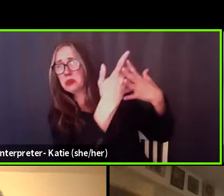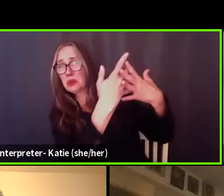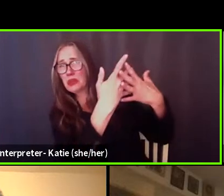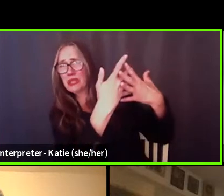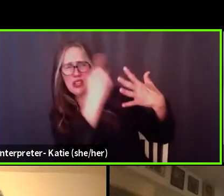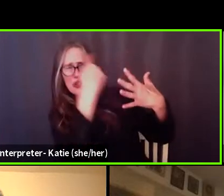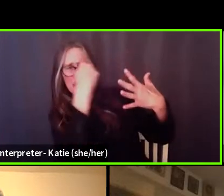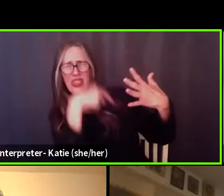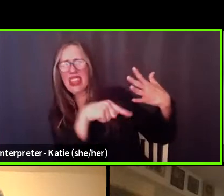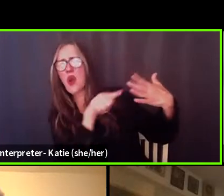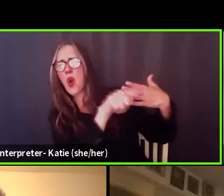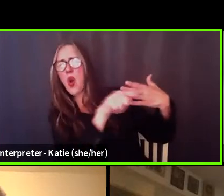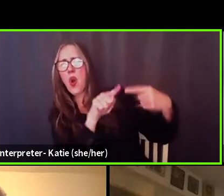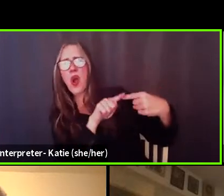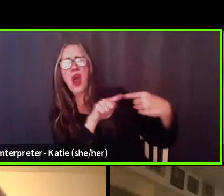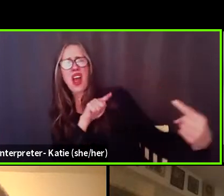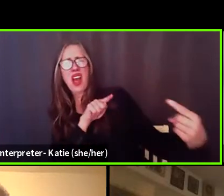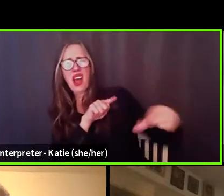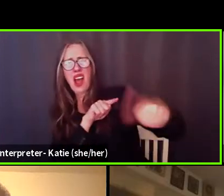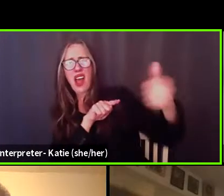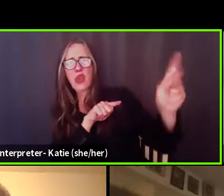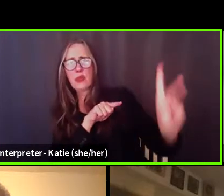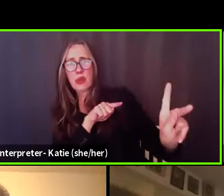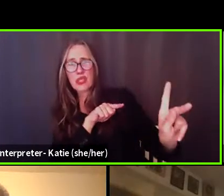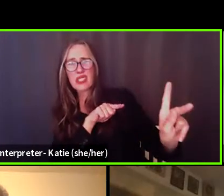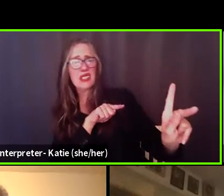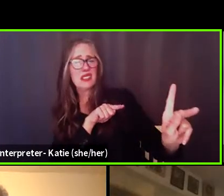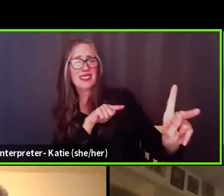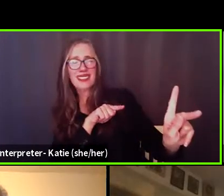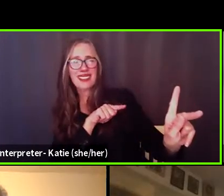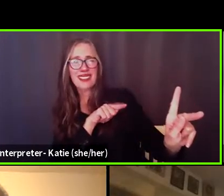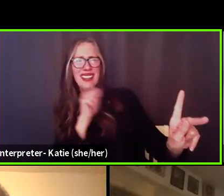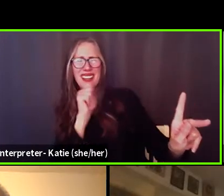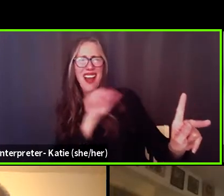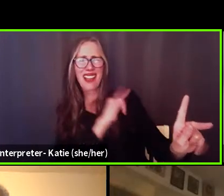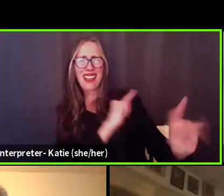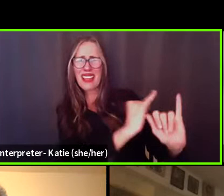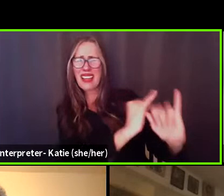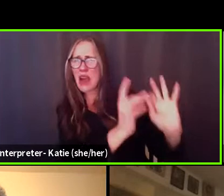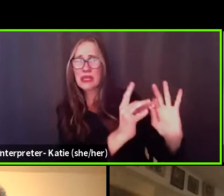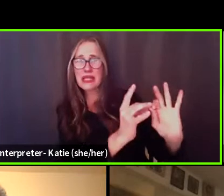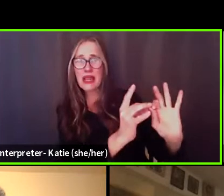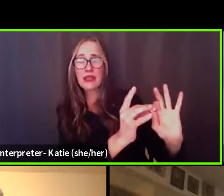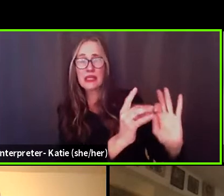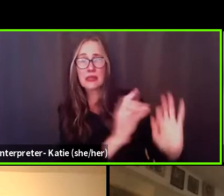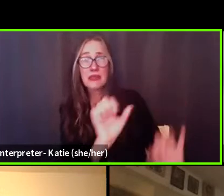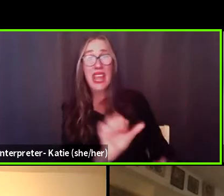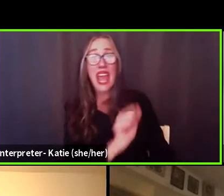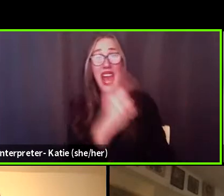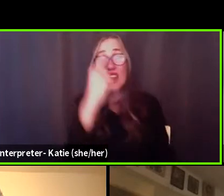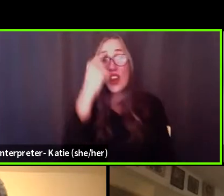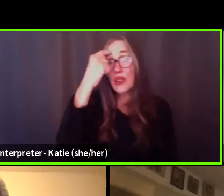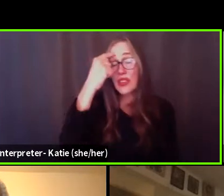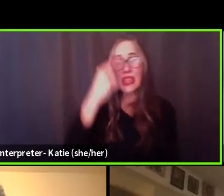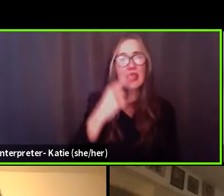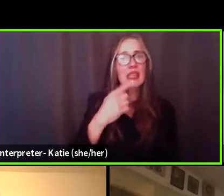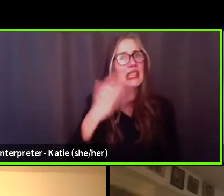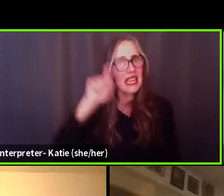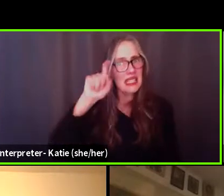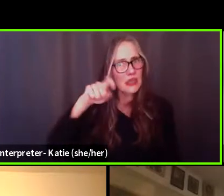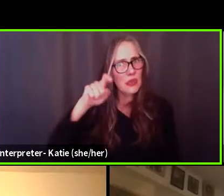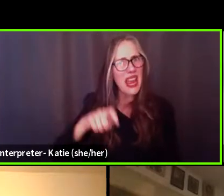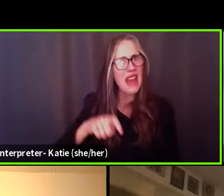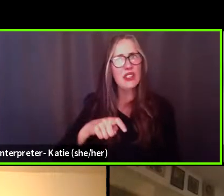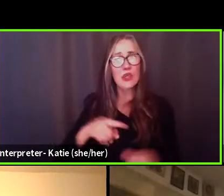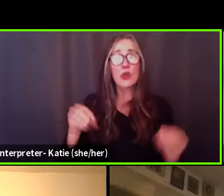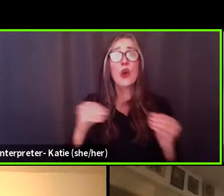field and psychiatry is also rife with these ideas right and there's deep work to do there i thought through your session meros